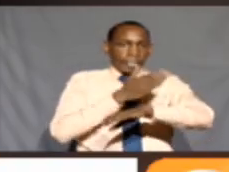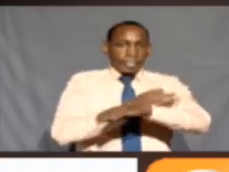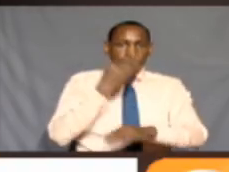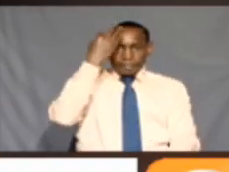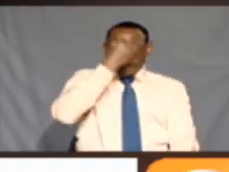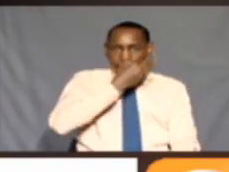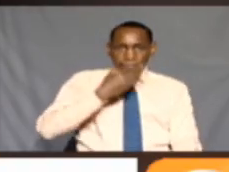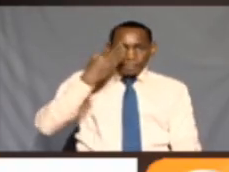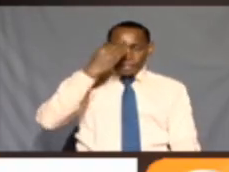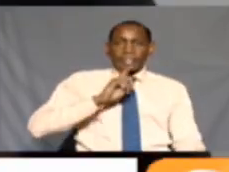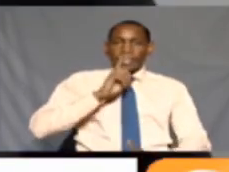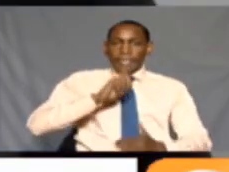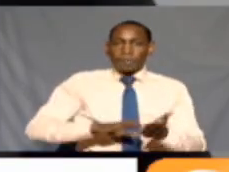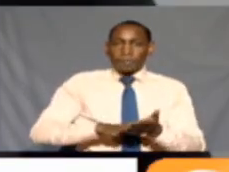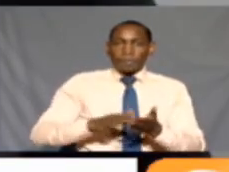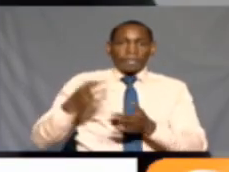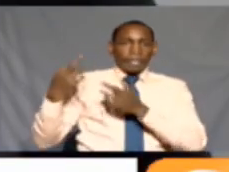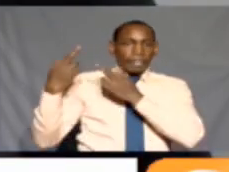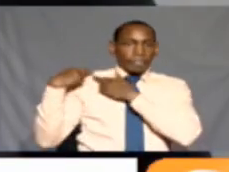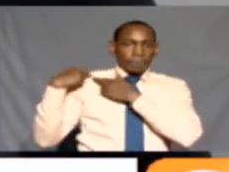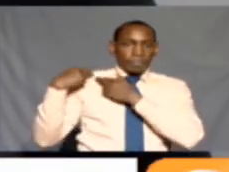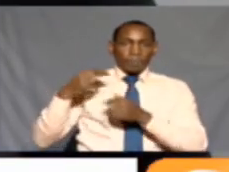attributed to his wife.